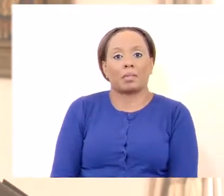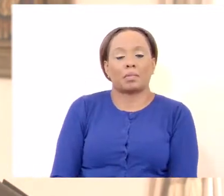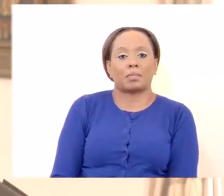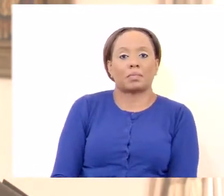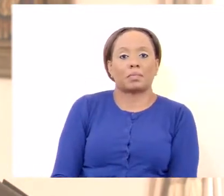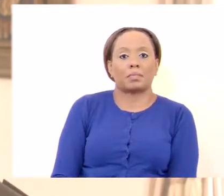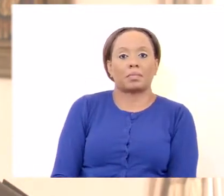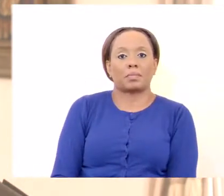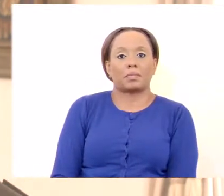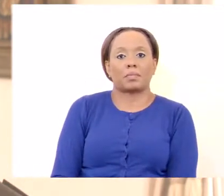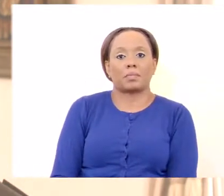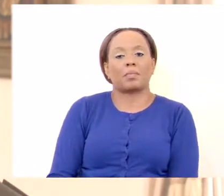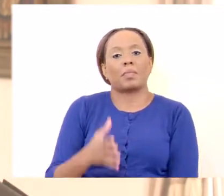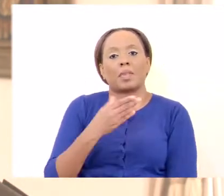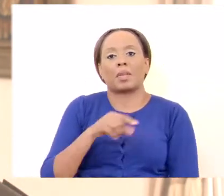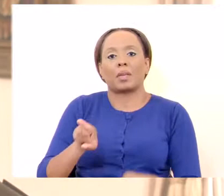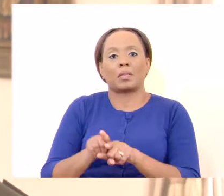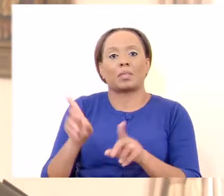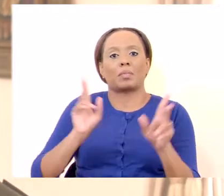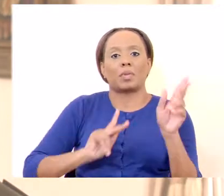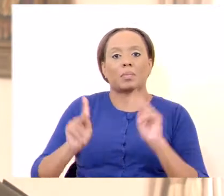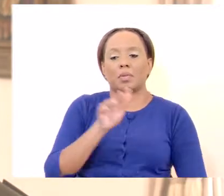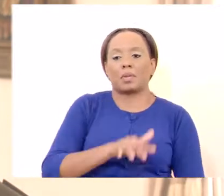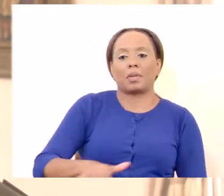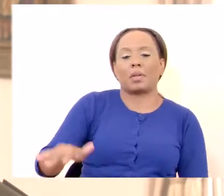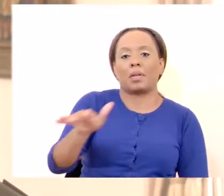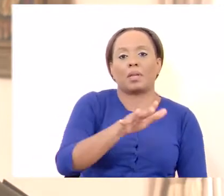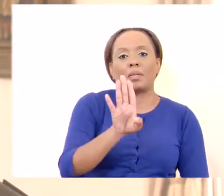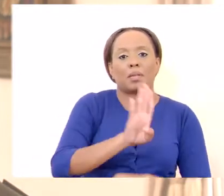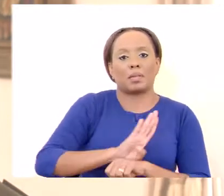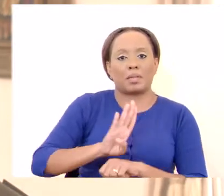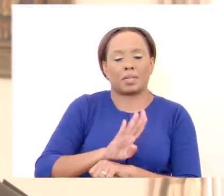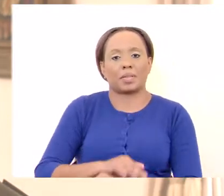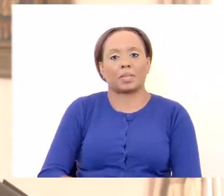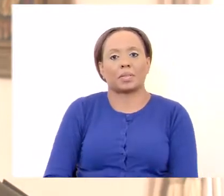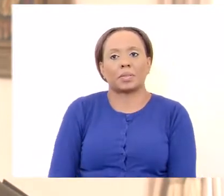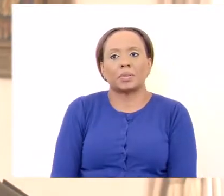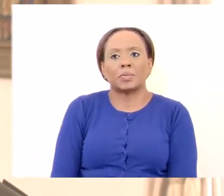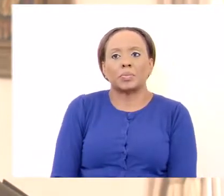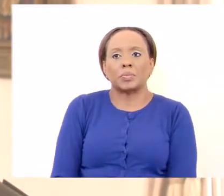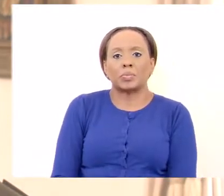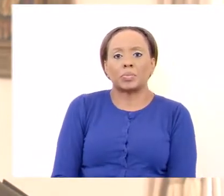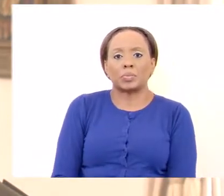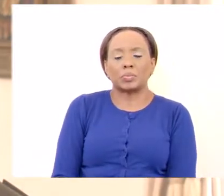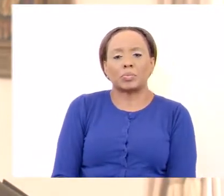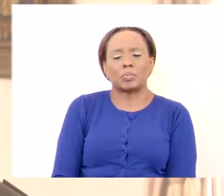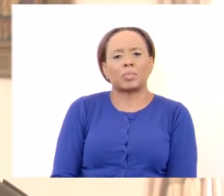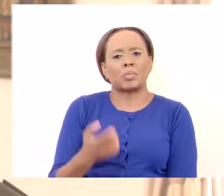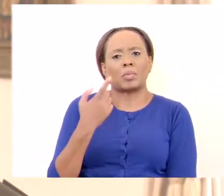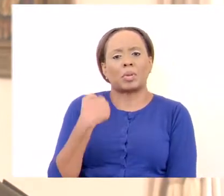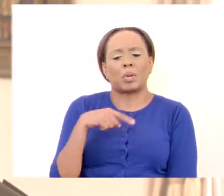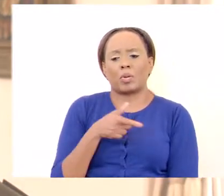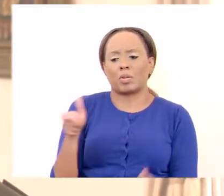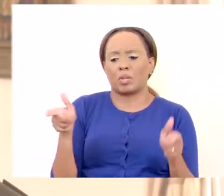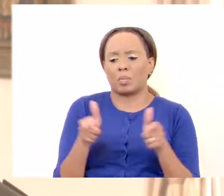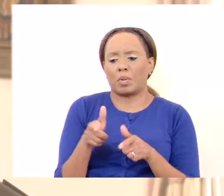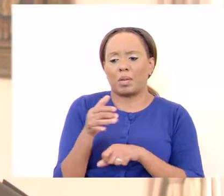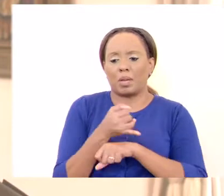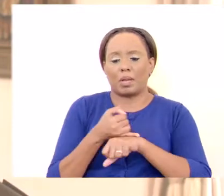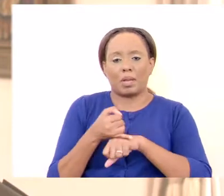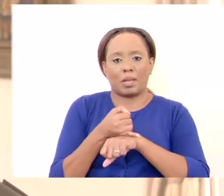of people of the country. Because we are a small country, it is sometimes difficult to speak